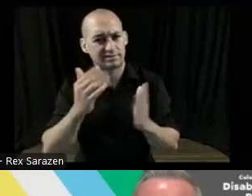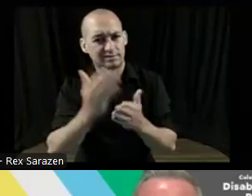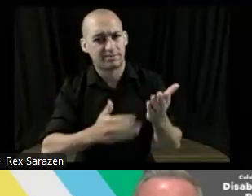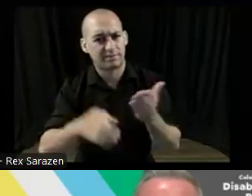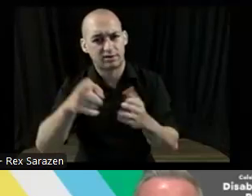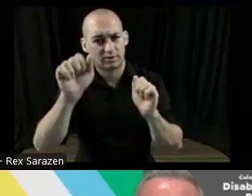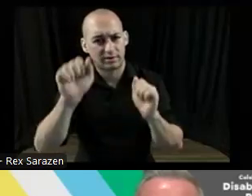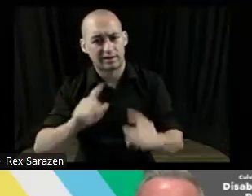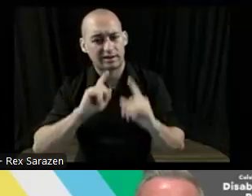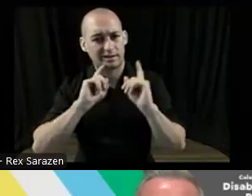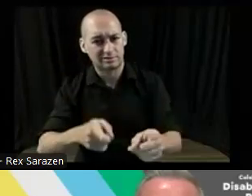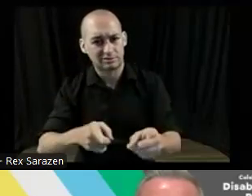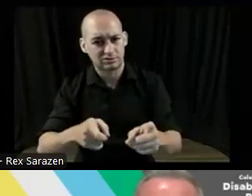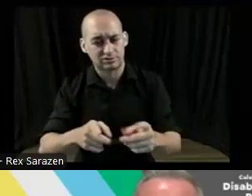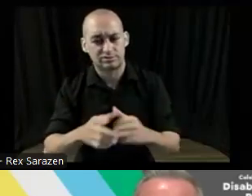reps from the CDA.